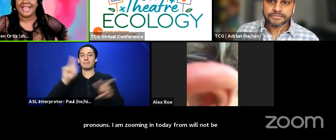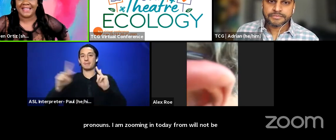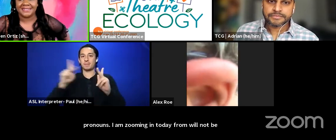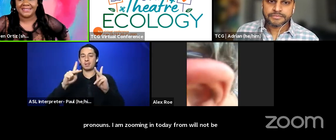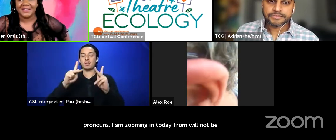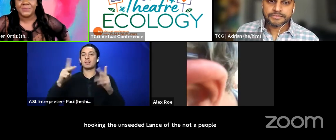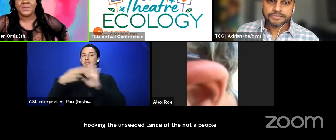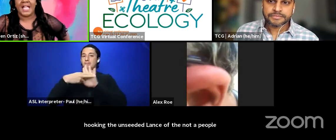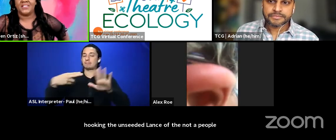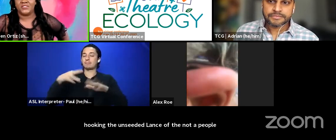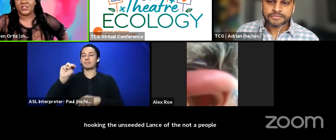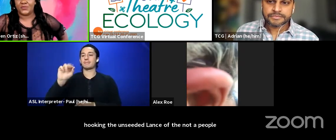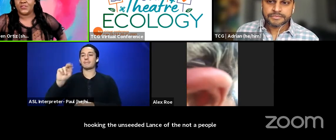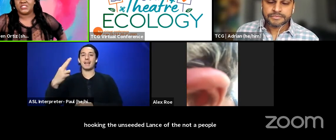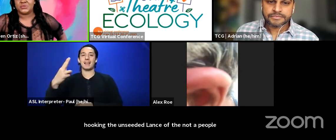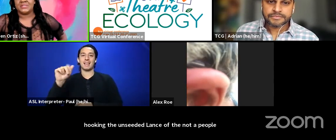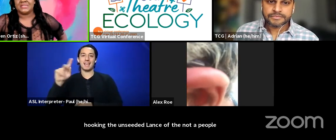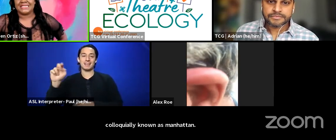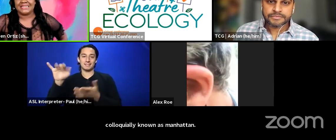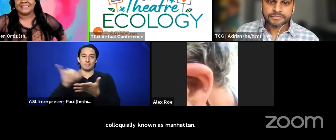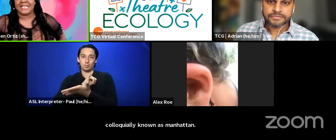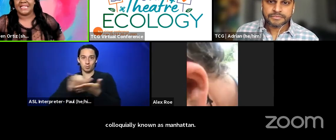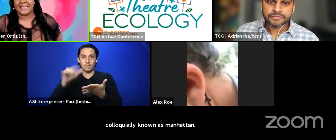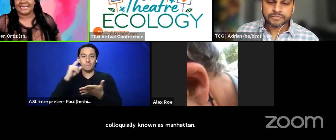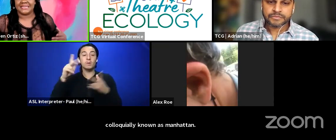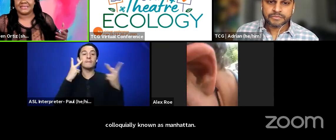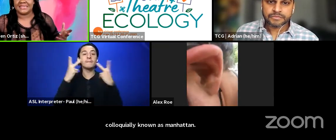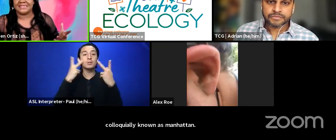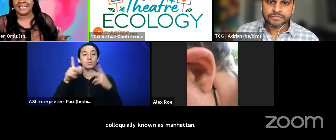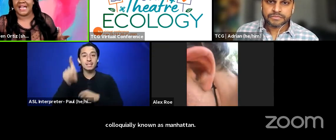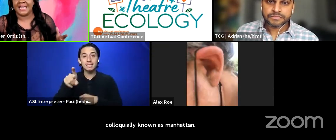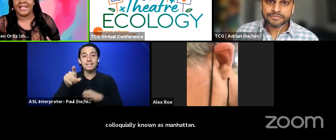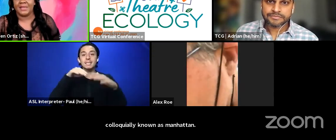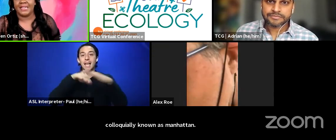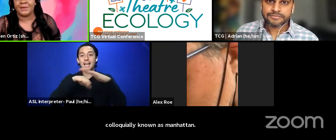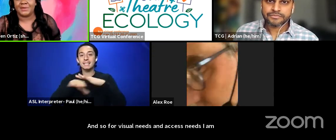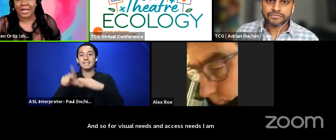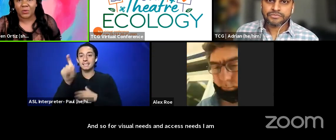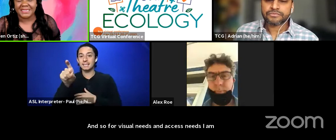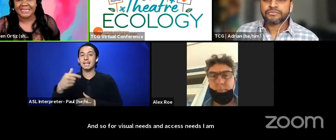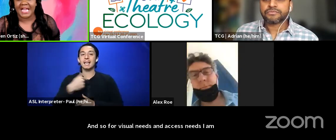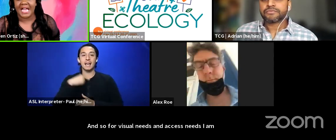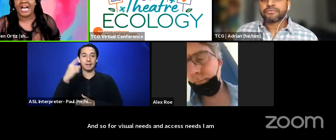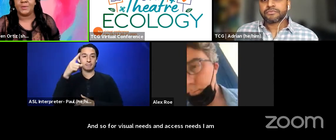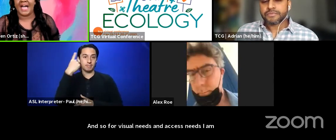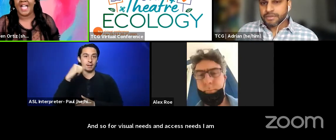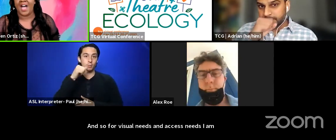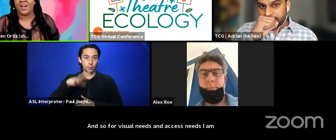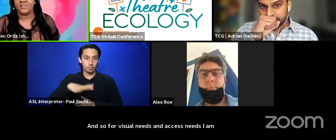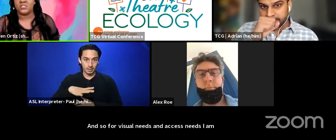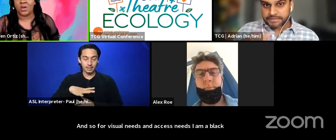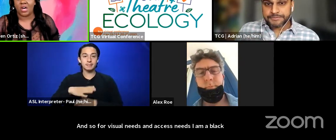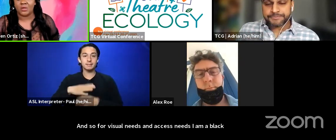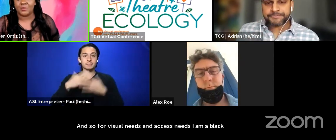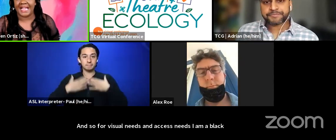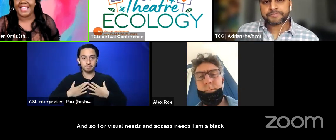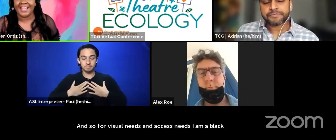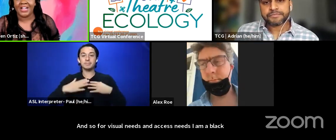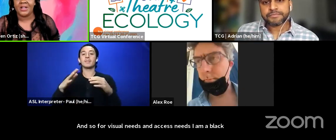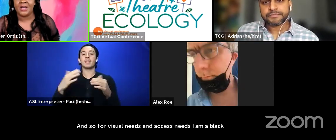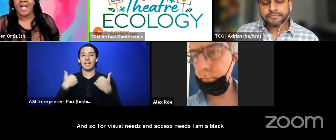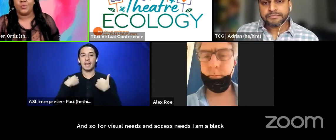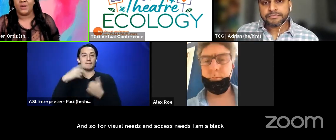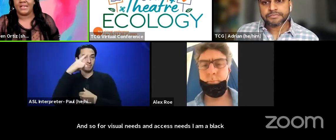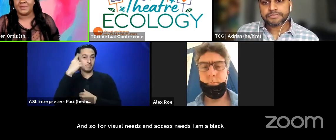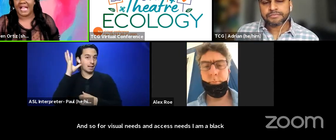as Manhattan. And so for visual needs and access needs, I am a Black woman. I have black